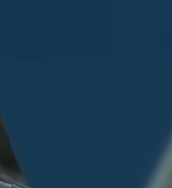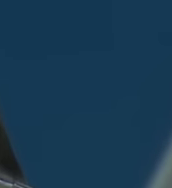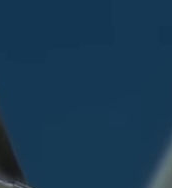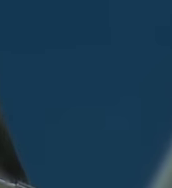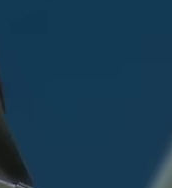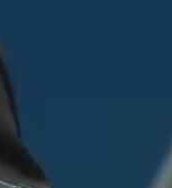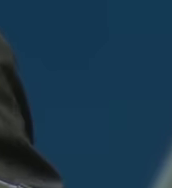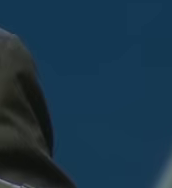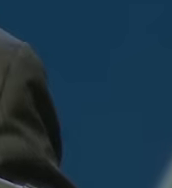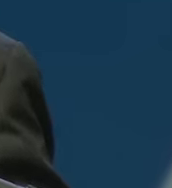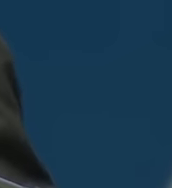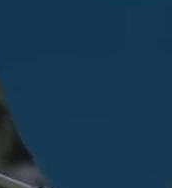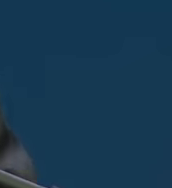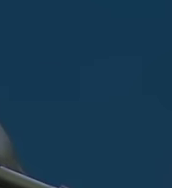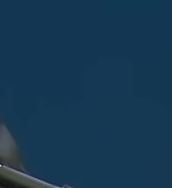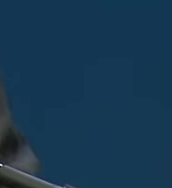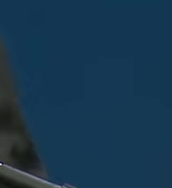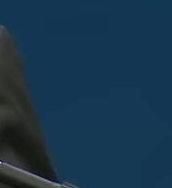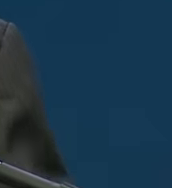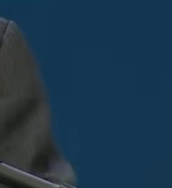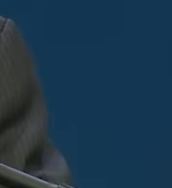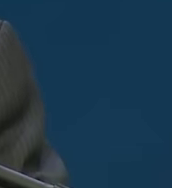Well, good afternoon, everyone.